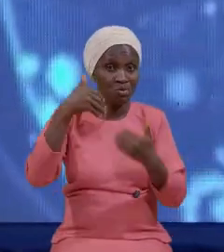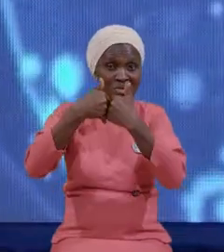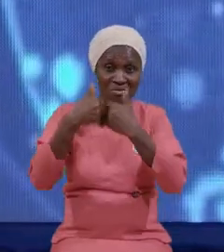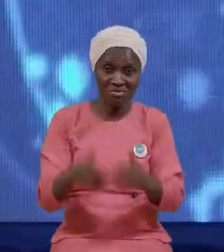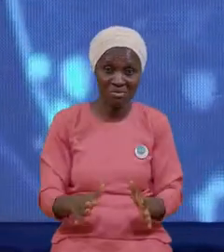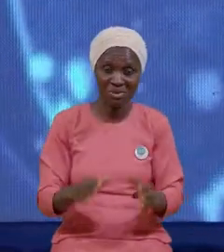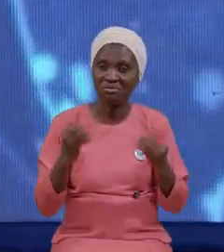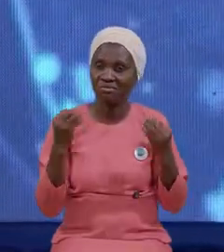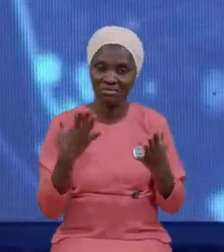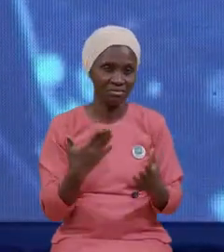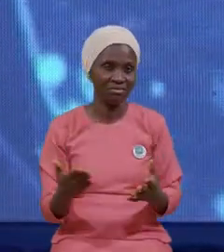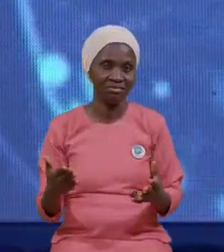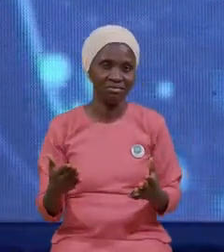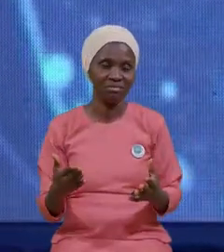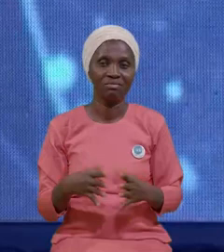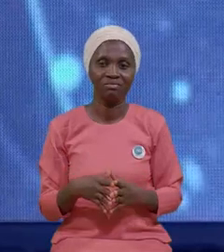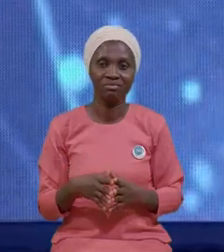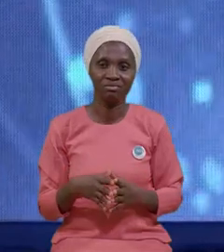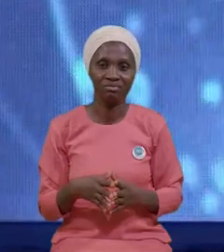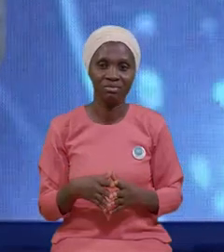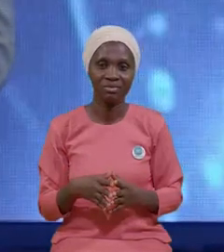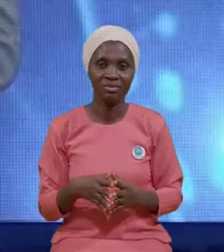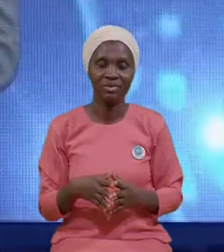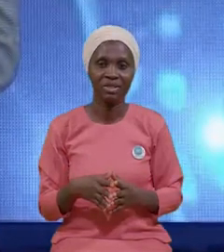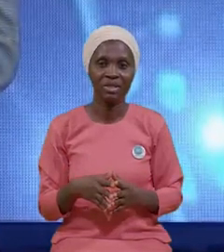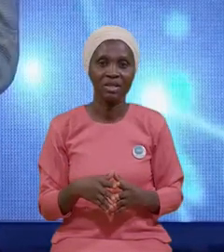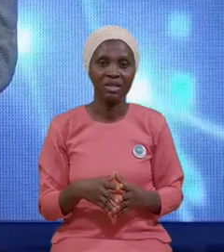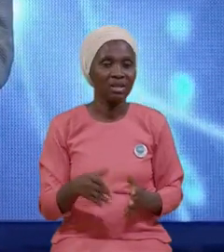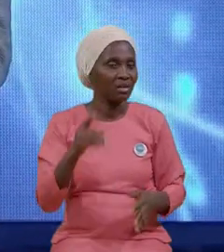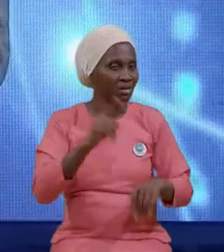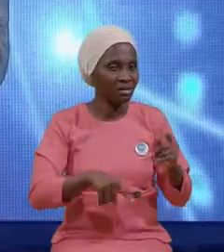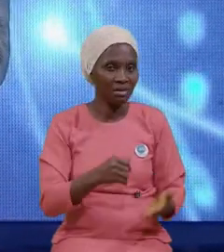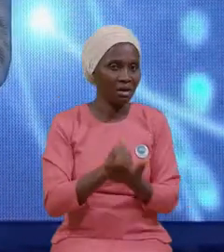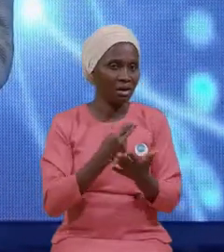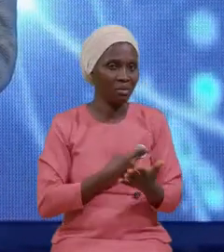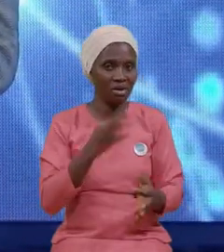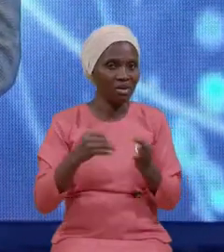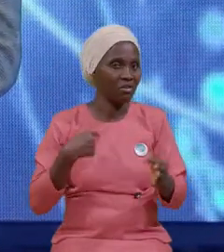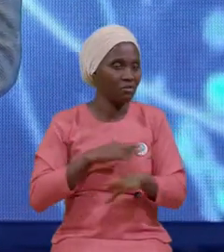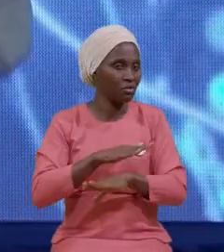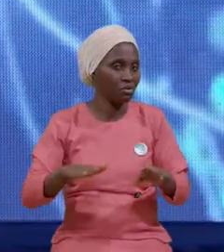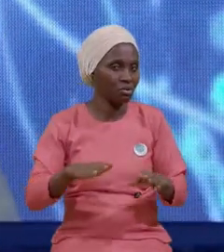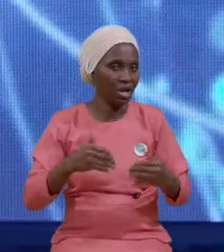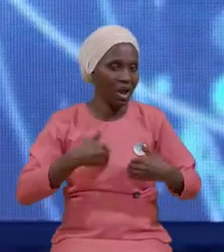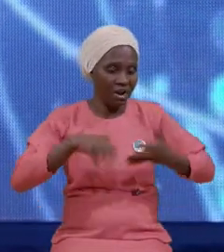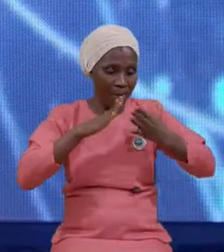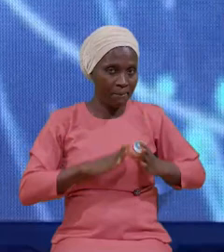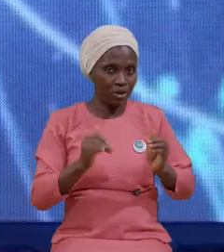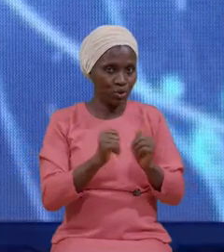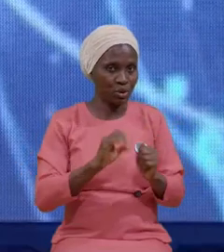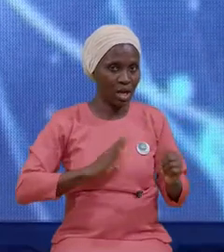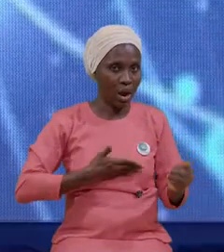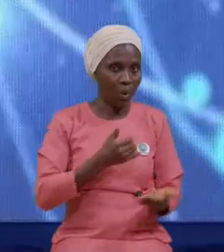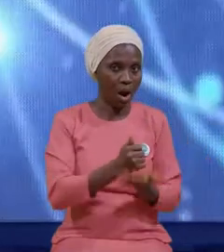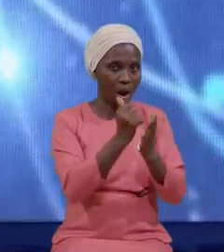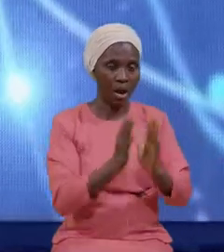Helpers cannot help us if we don't have peace with them. Providers